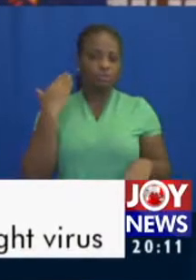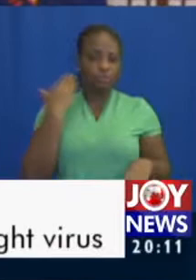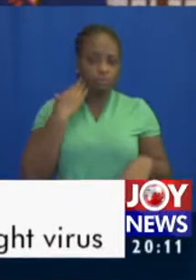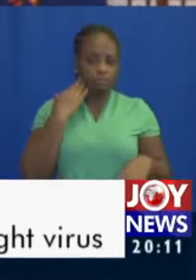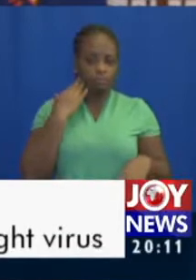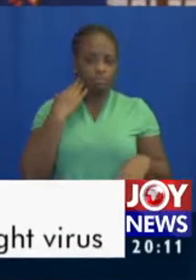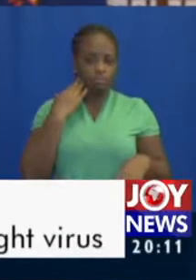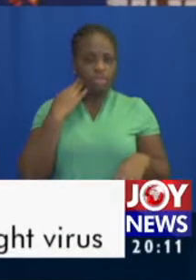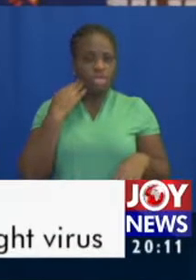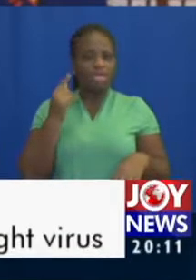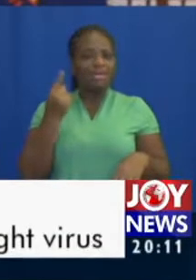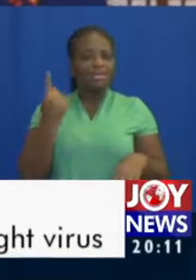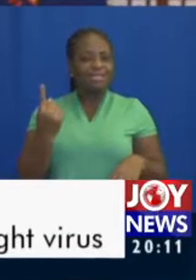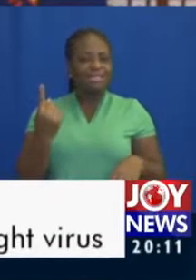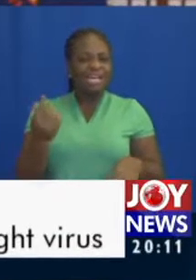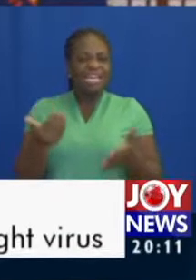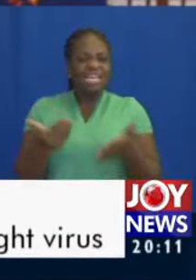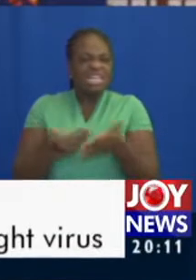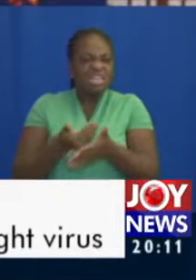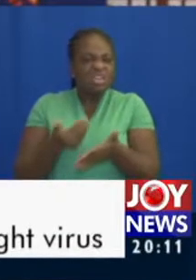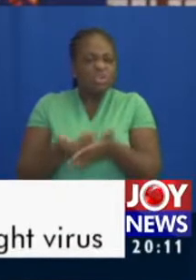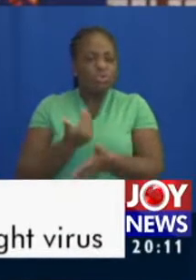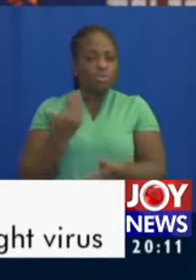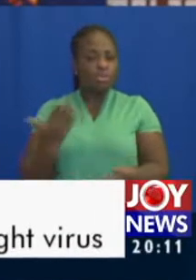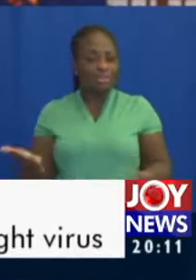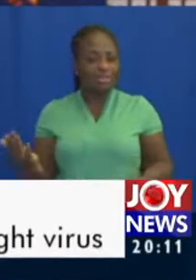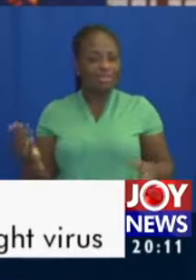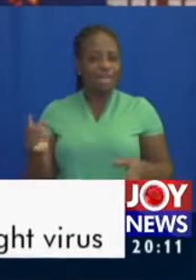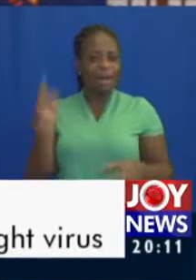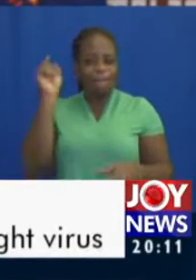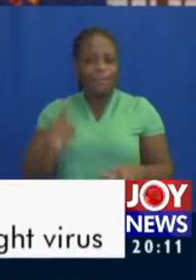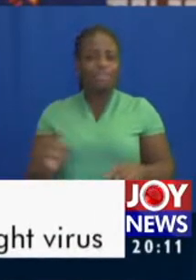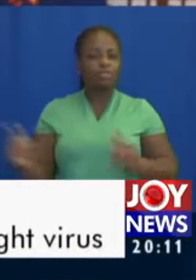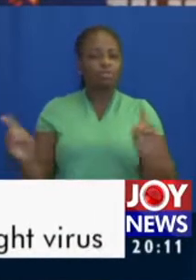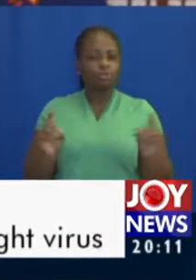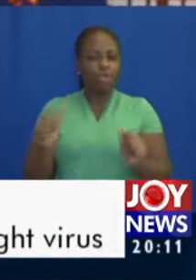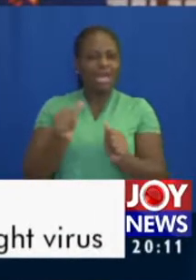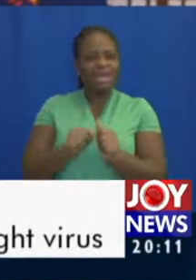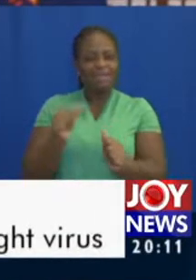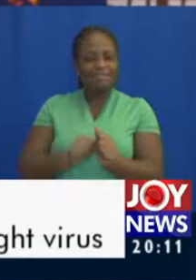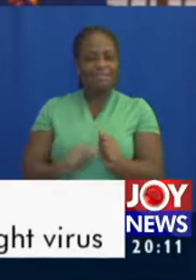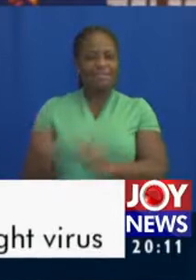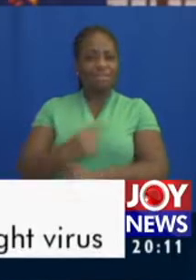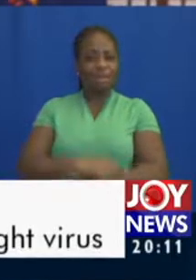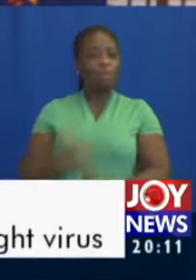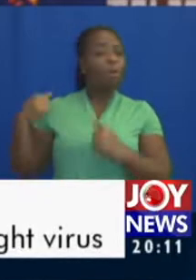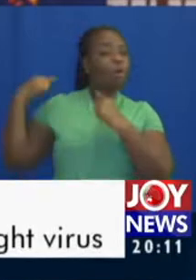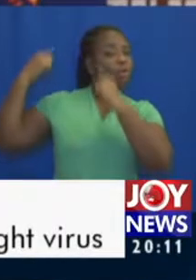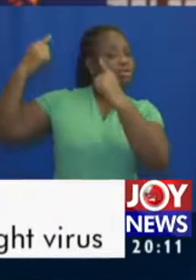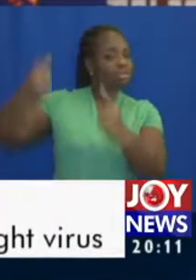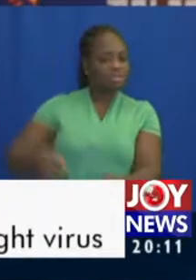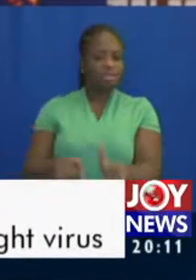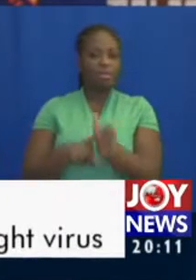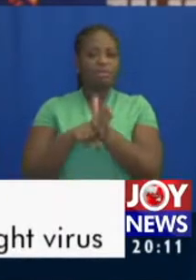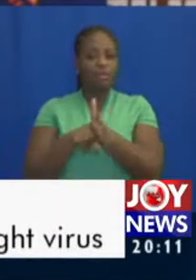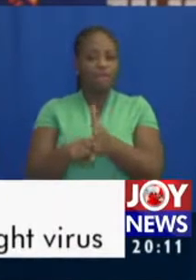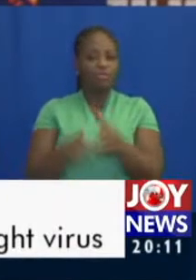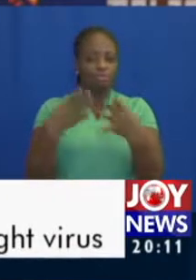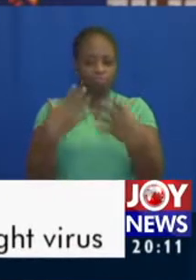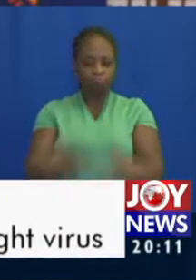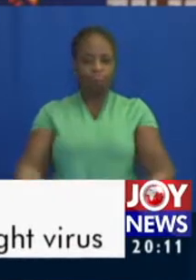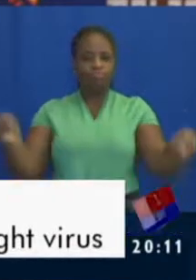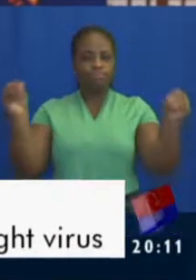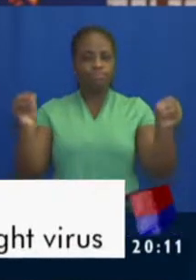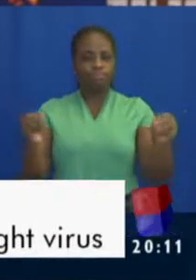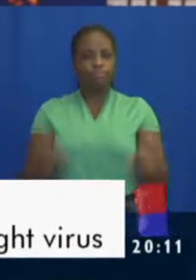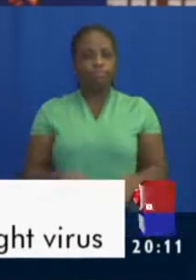new normal requirement of our daily existence until the virus disappears. Our